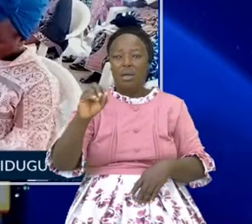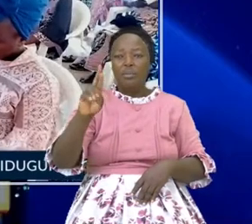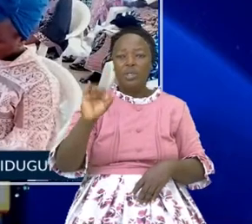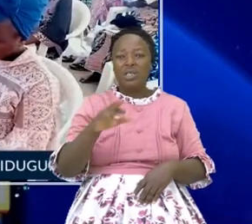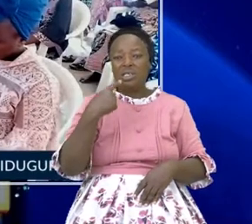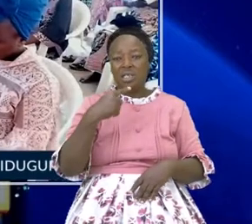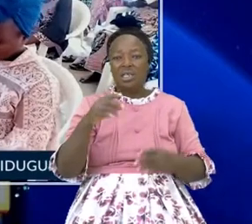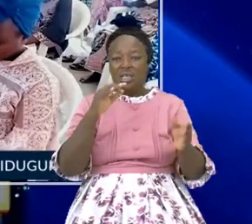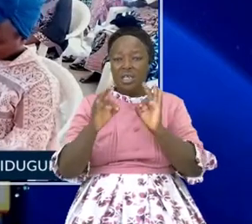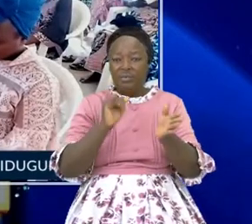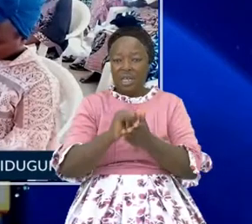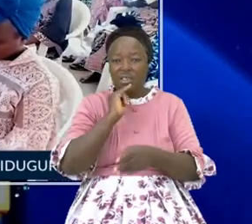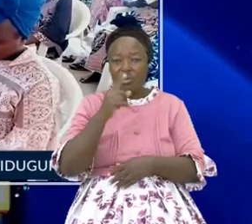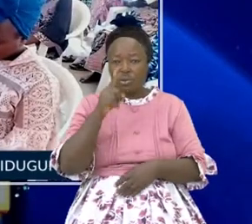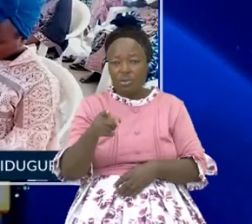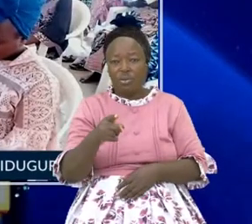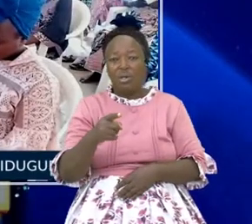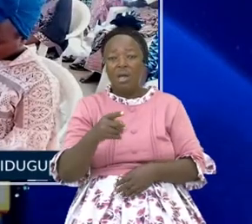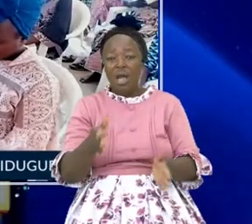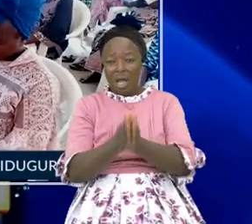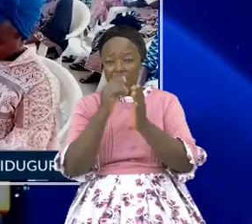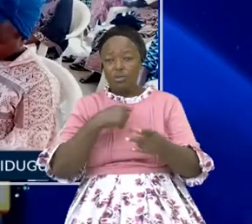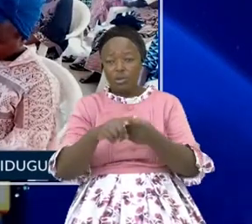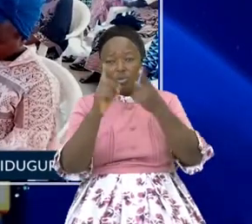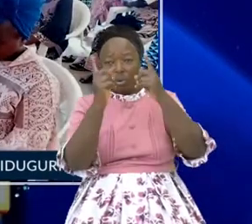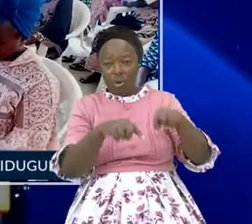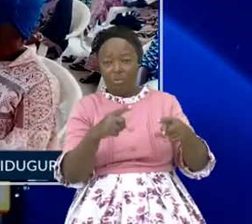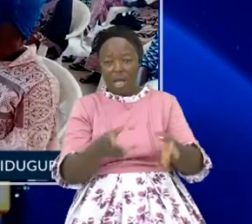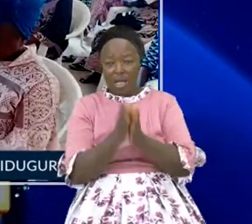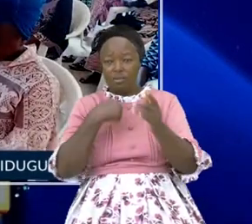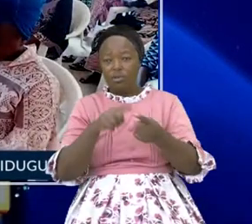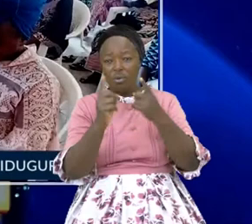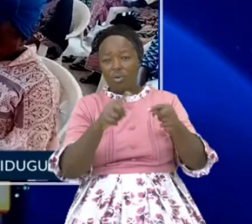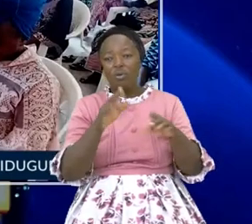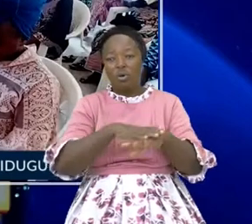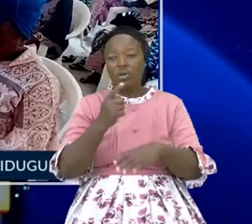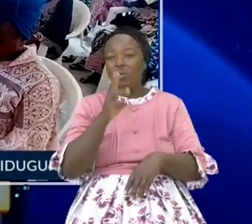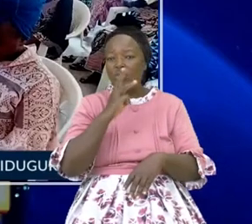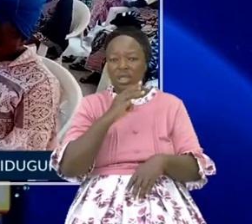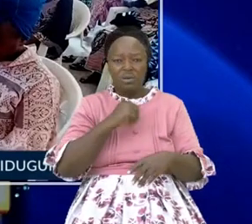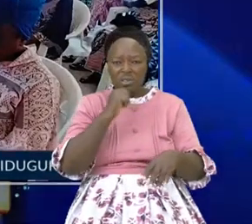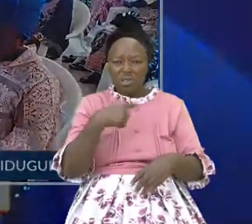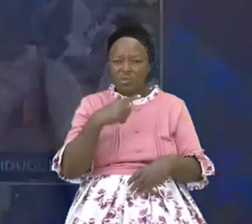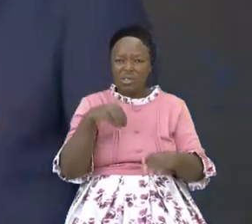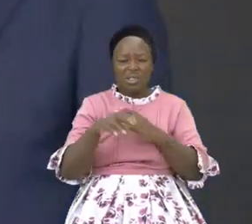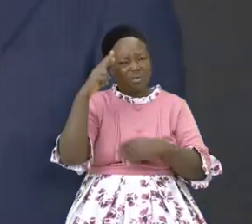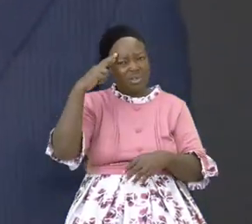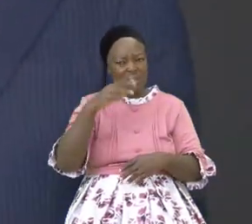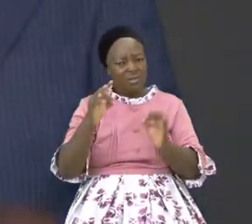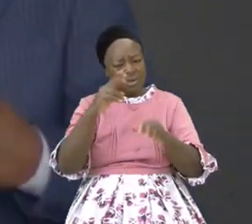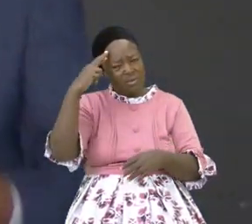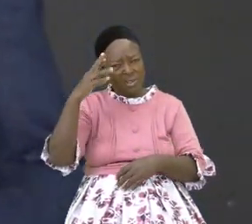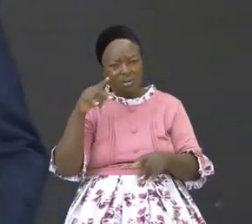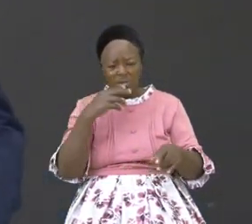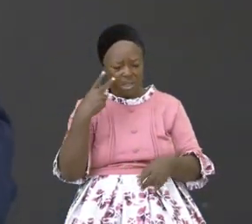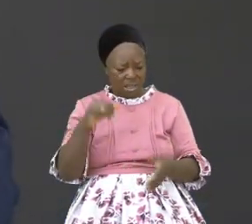is you, bid me come on the water. Now, he wasn't speaking to reasoning. If the reason would look at it, he'll say,